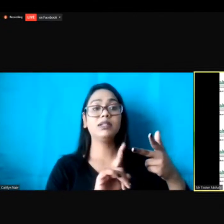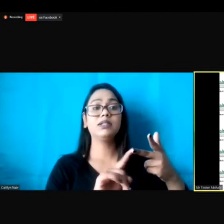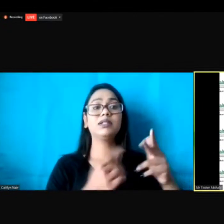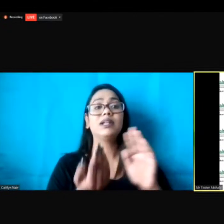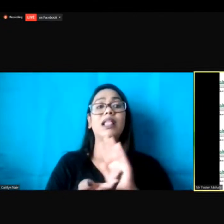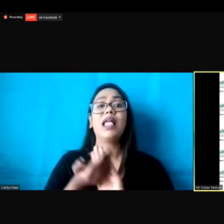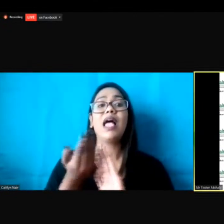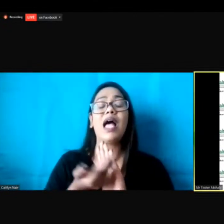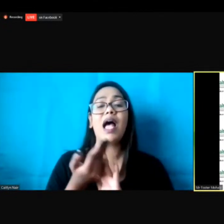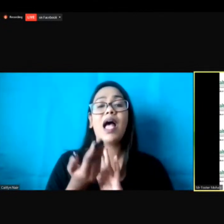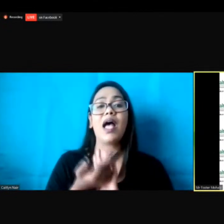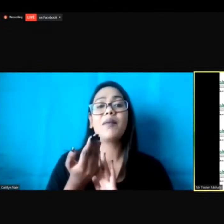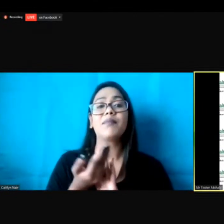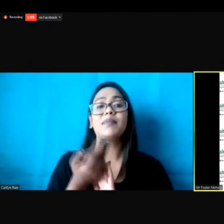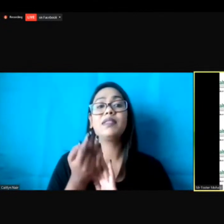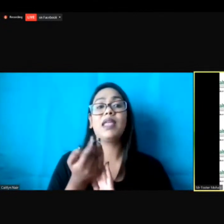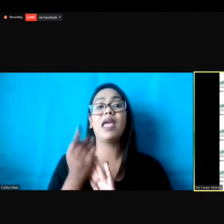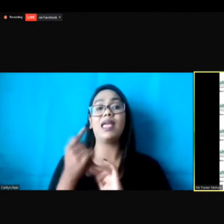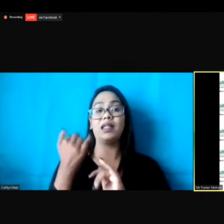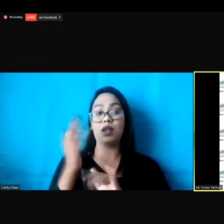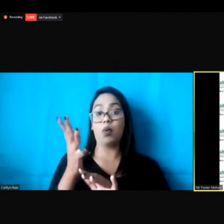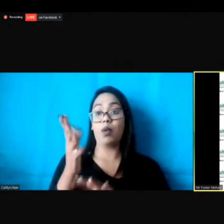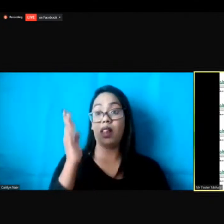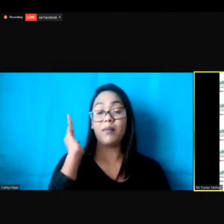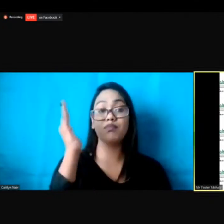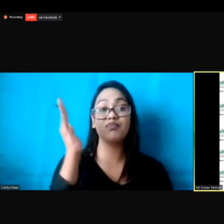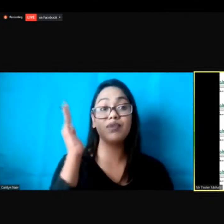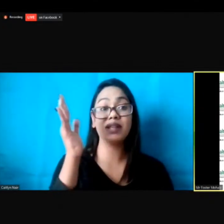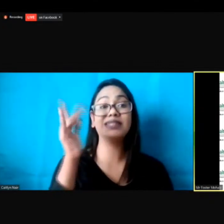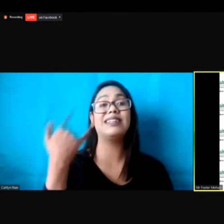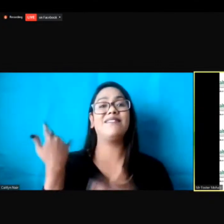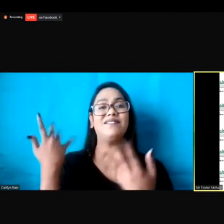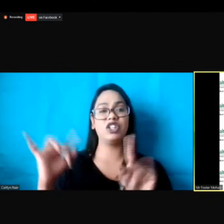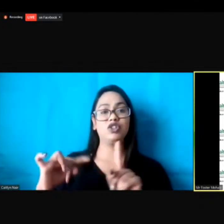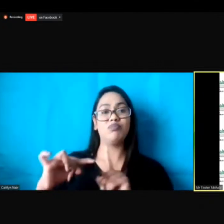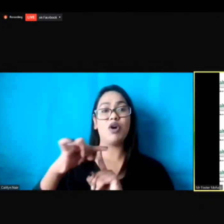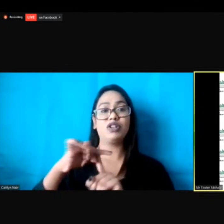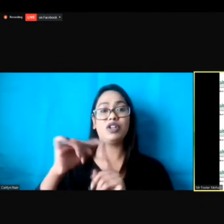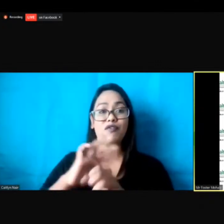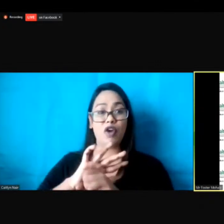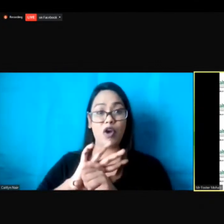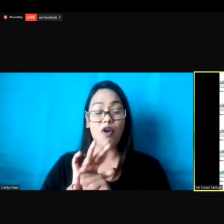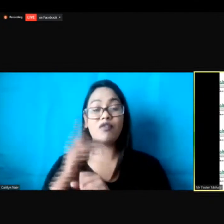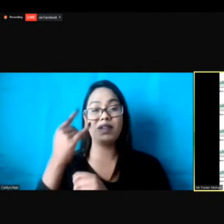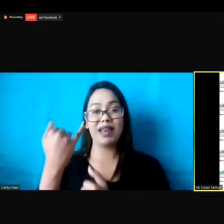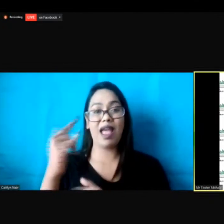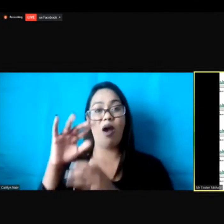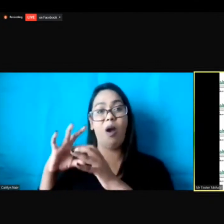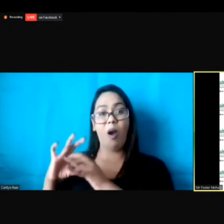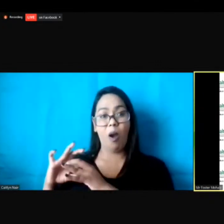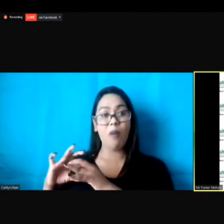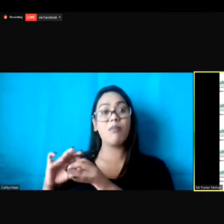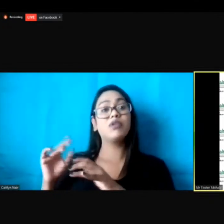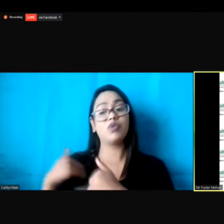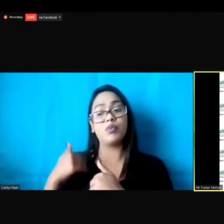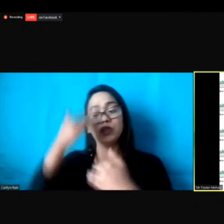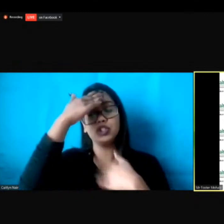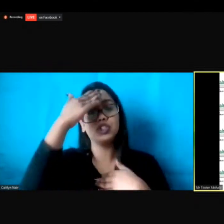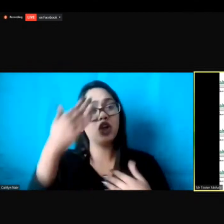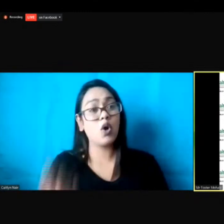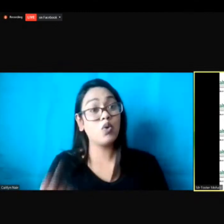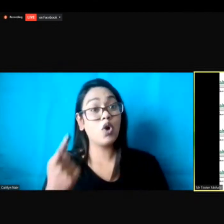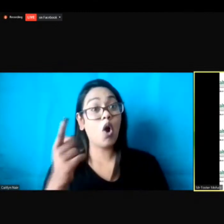South Africans? We know that the president has tested positive and has been in isolation. So they want to know if the